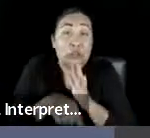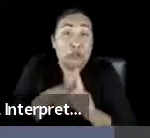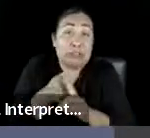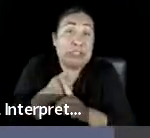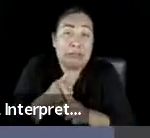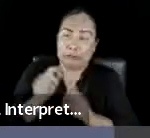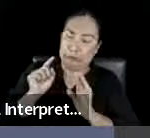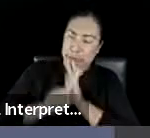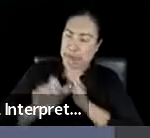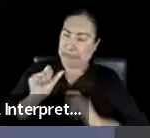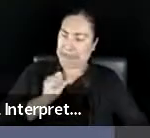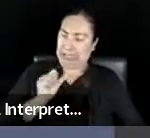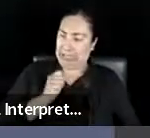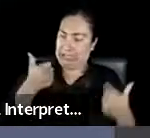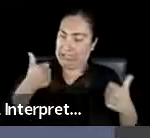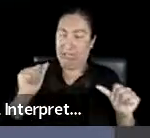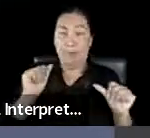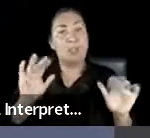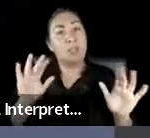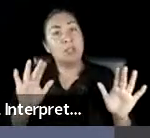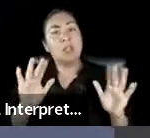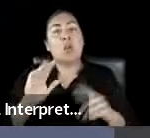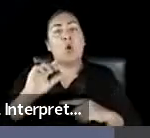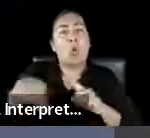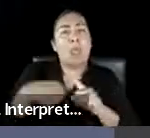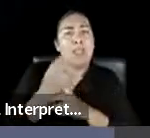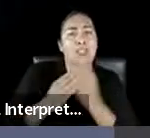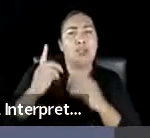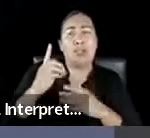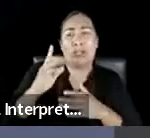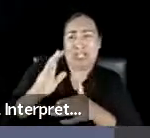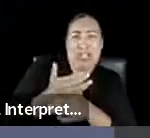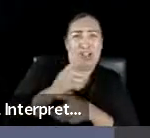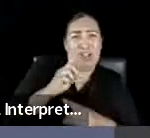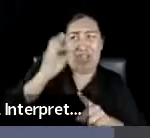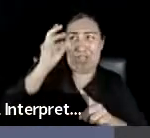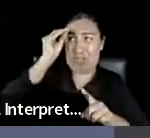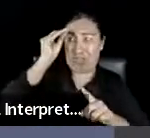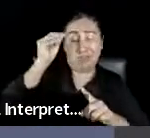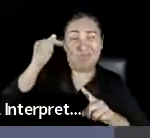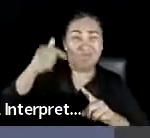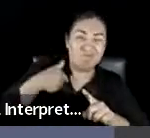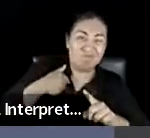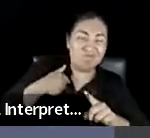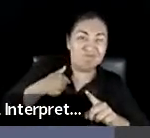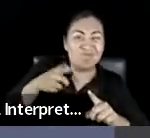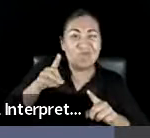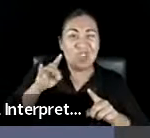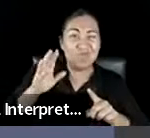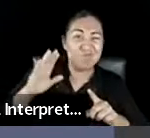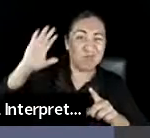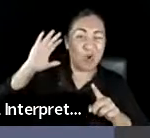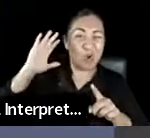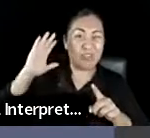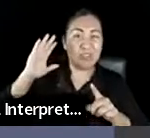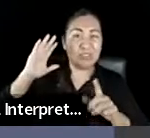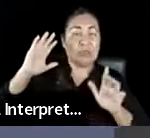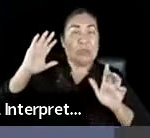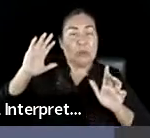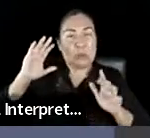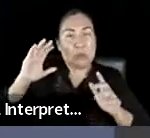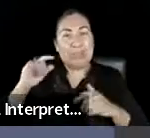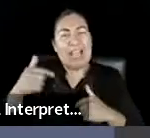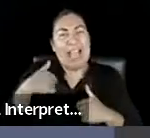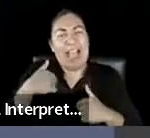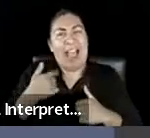what, that doesn't make me broken. I think when someone shares thoughts of suicide or a suicide attempt from their past,